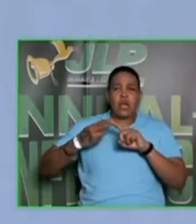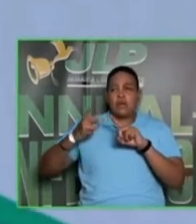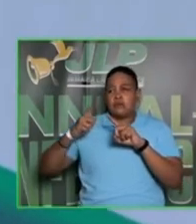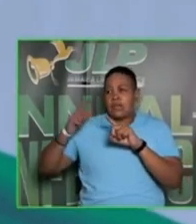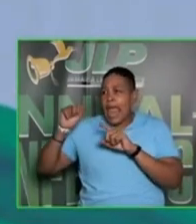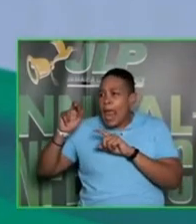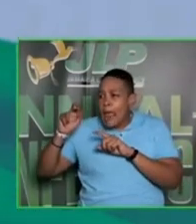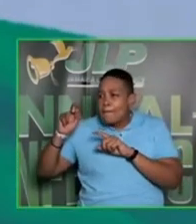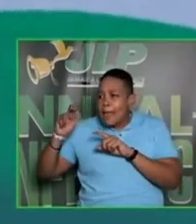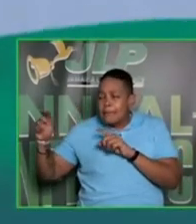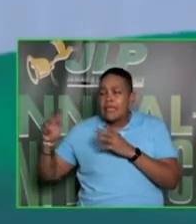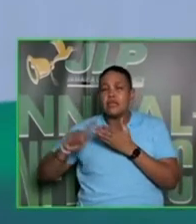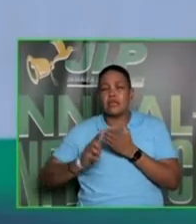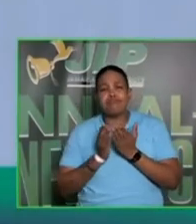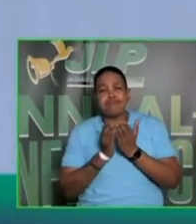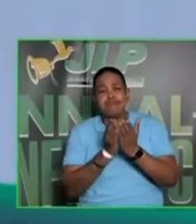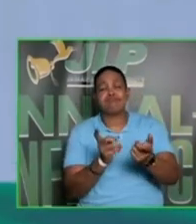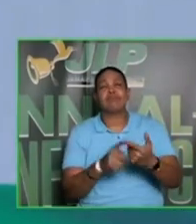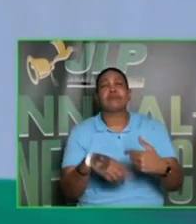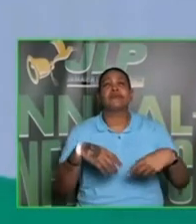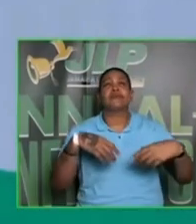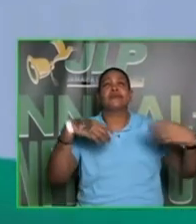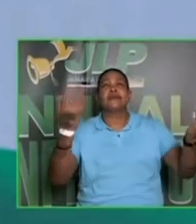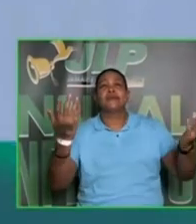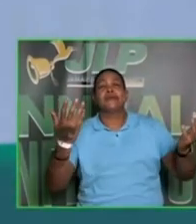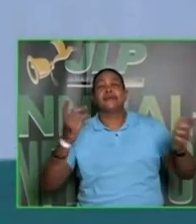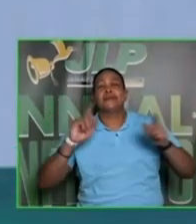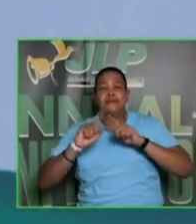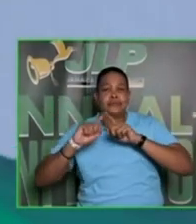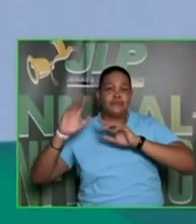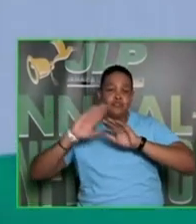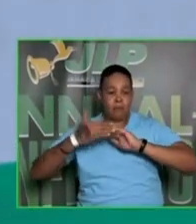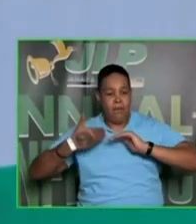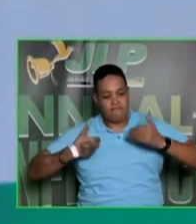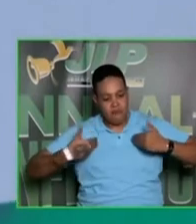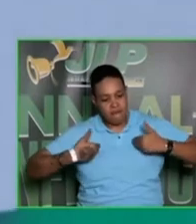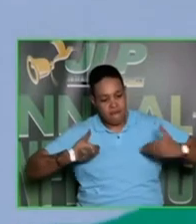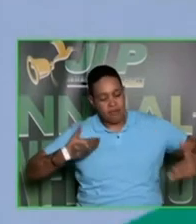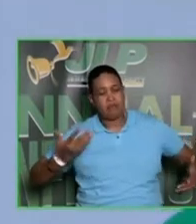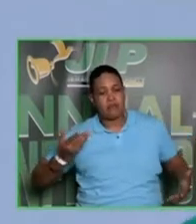the industry that lays the golden egg.